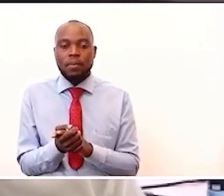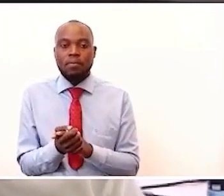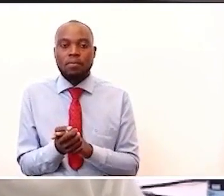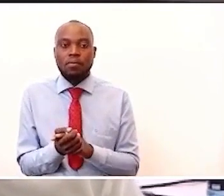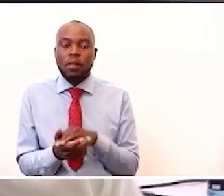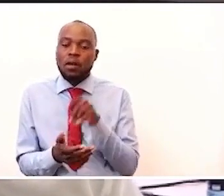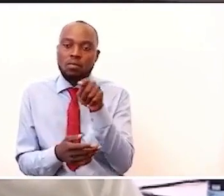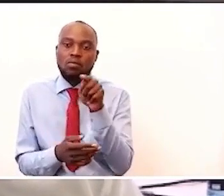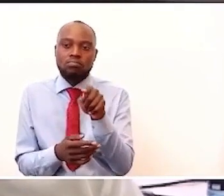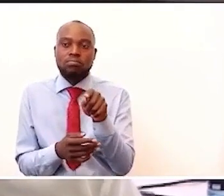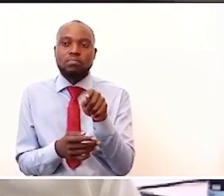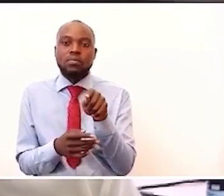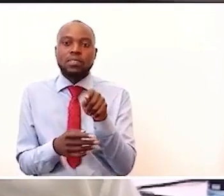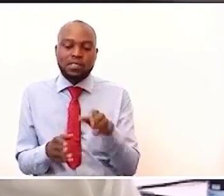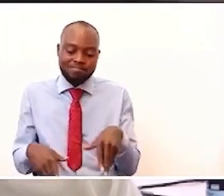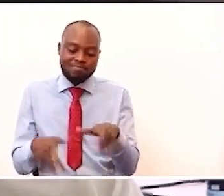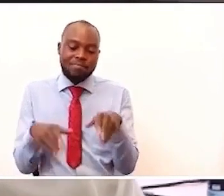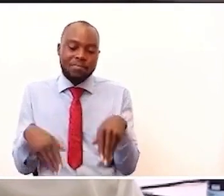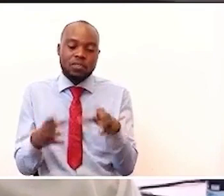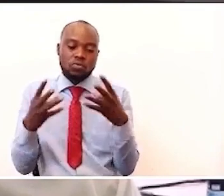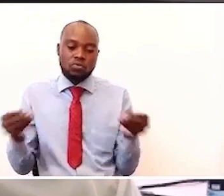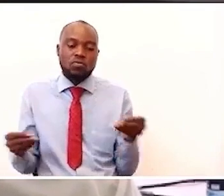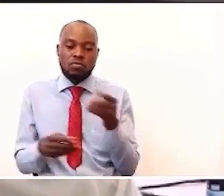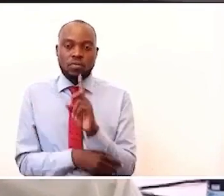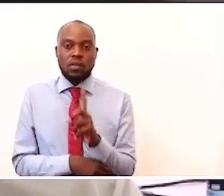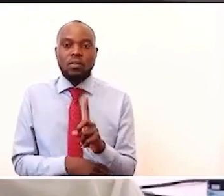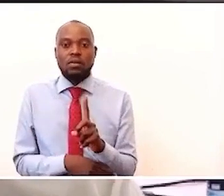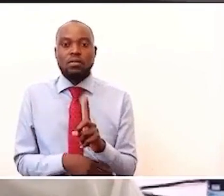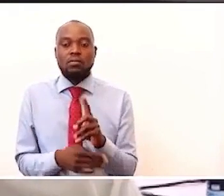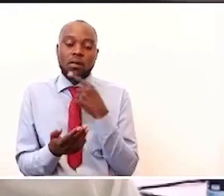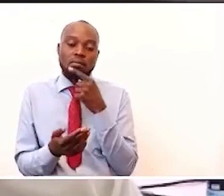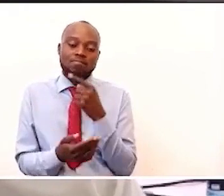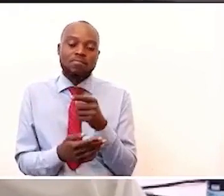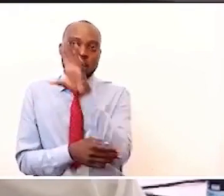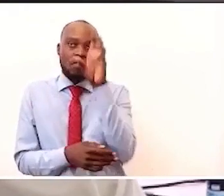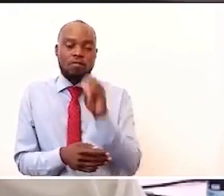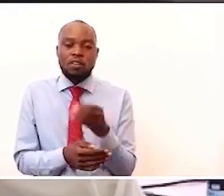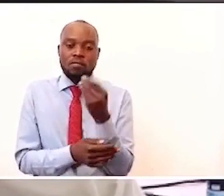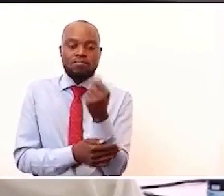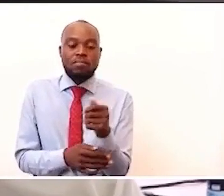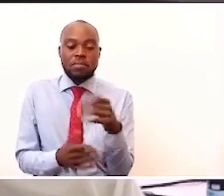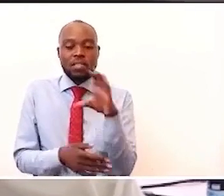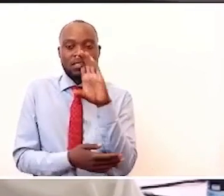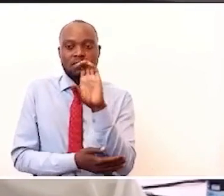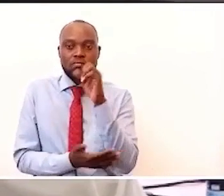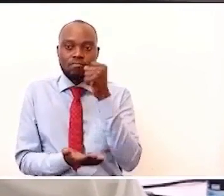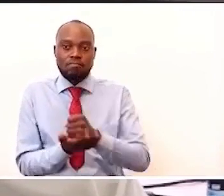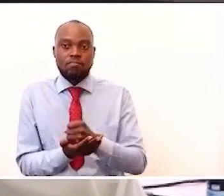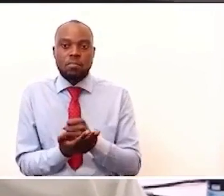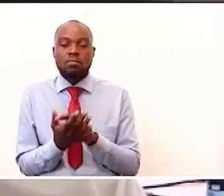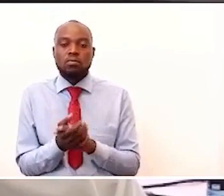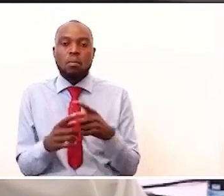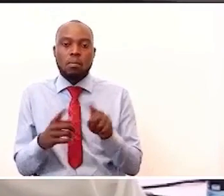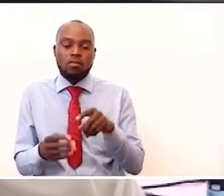they are not alternatives to what the core of the African financial architecture wants to do, which is a central bank, a monetary fund, and an investment